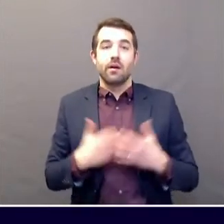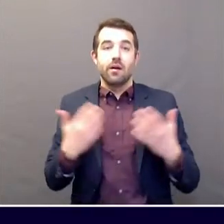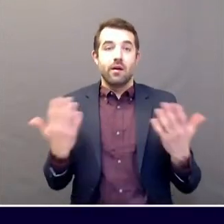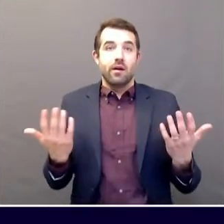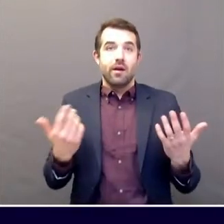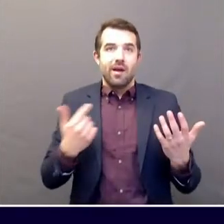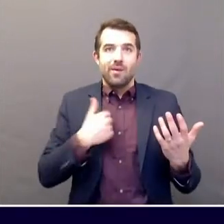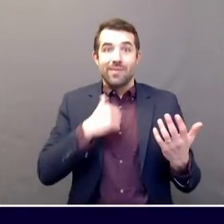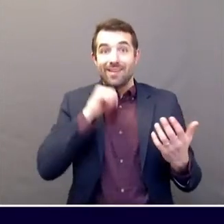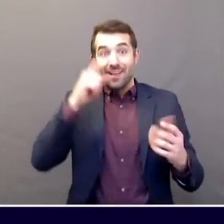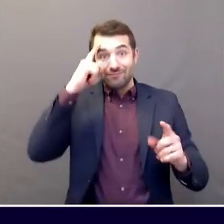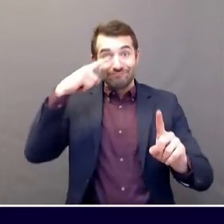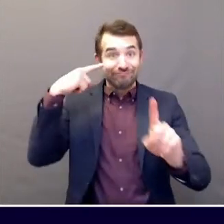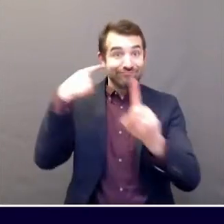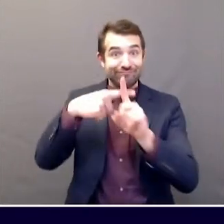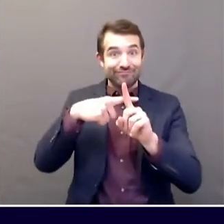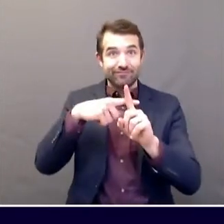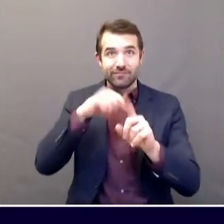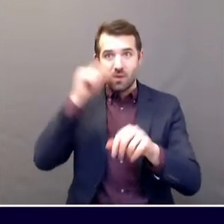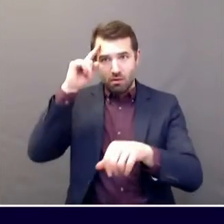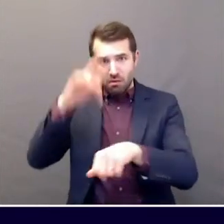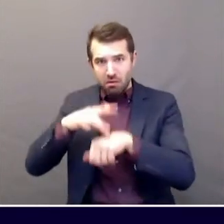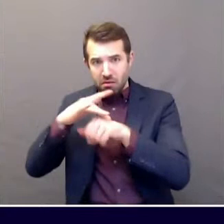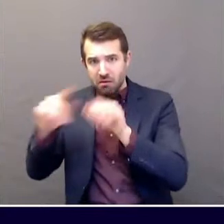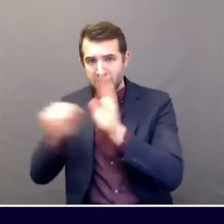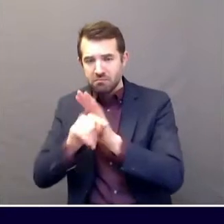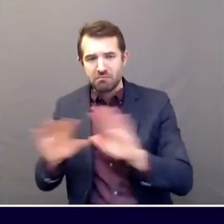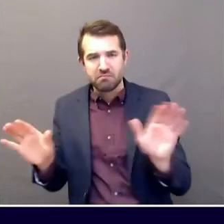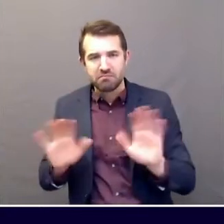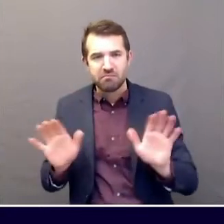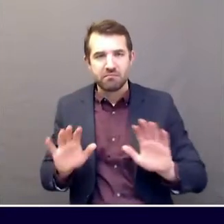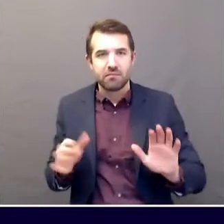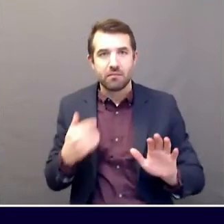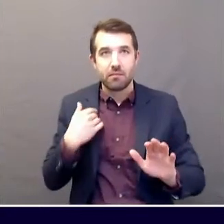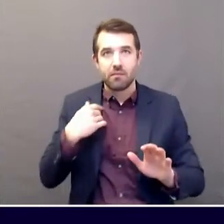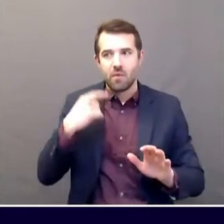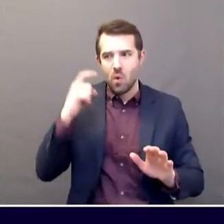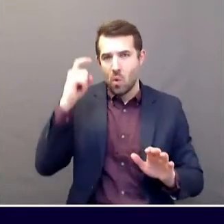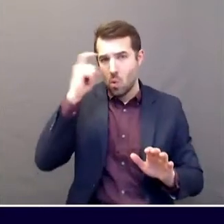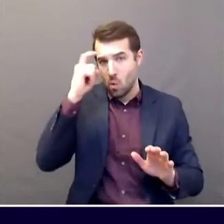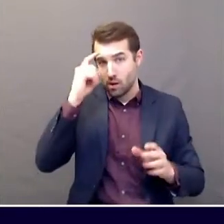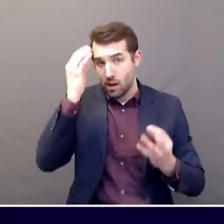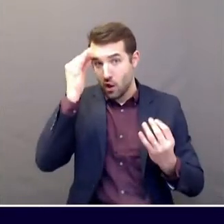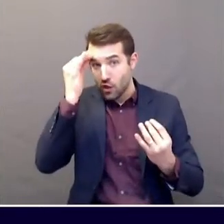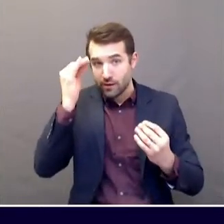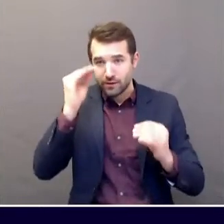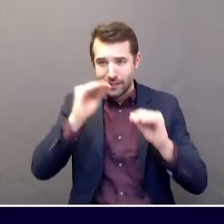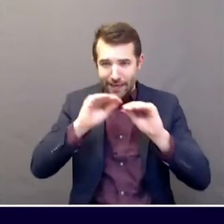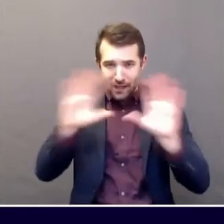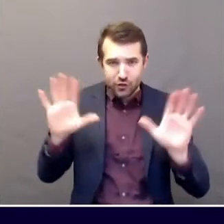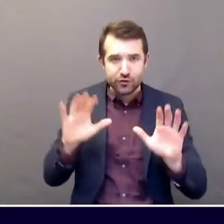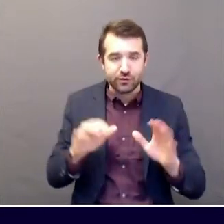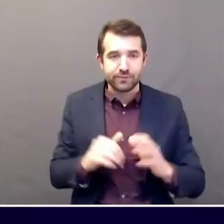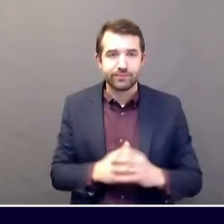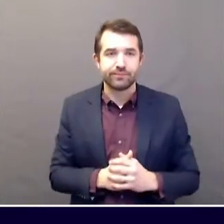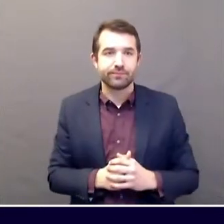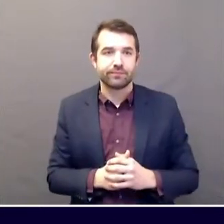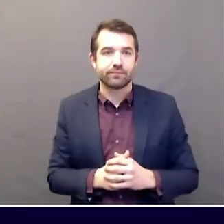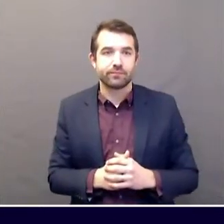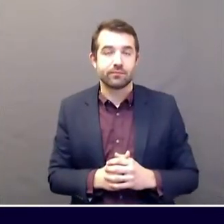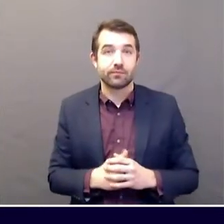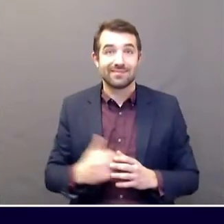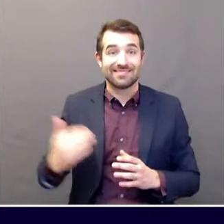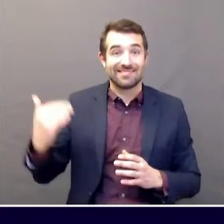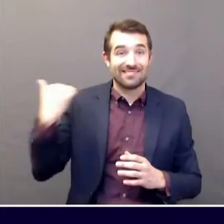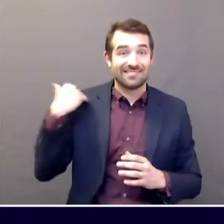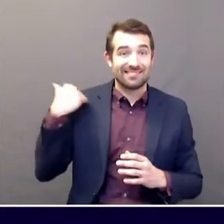federal government and the new federal administration has already made some changes. You know, how many executive orders did he issue? And Congress is well aware